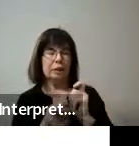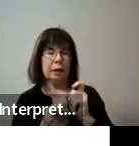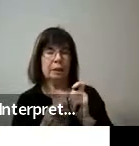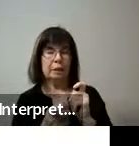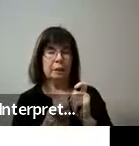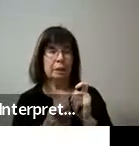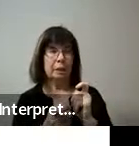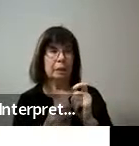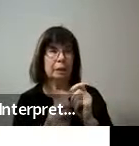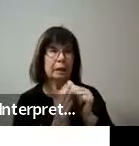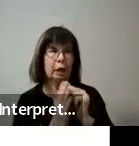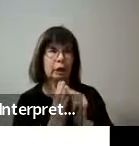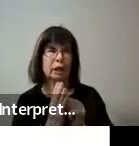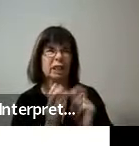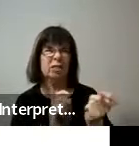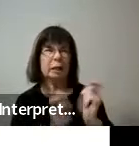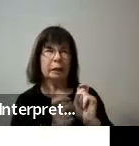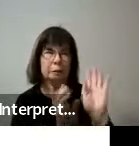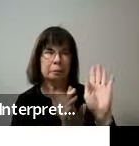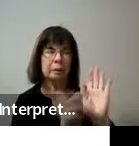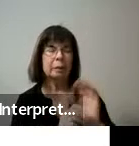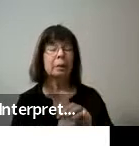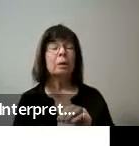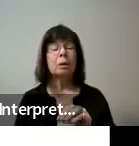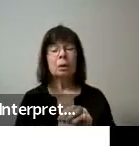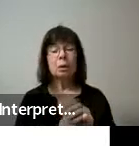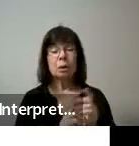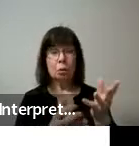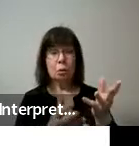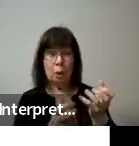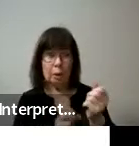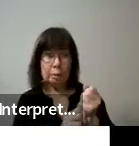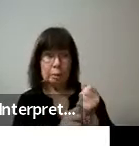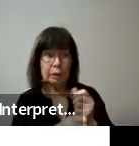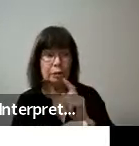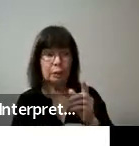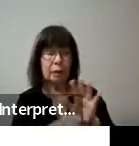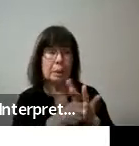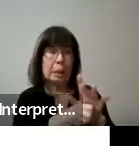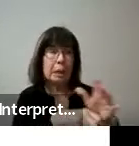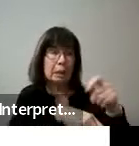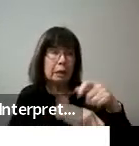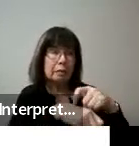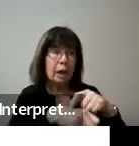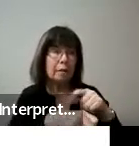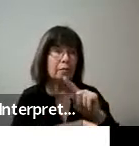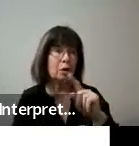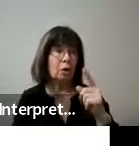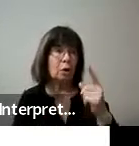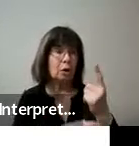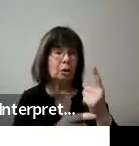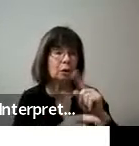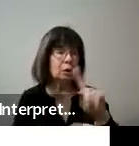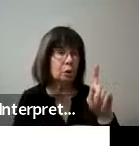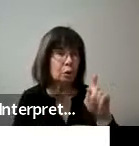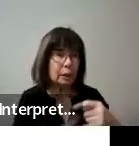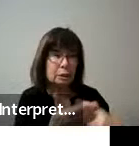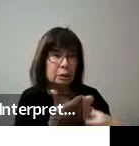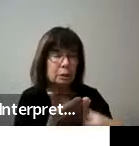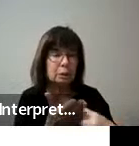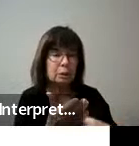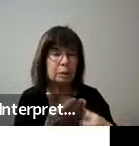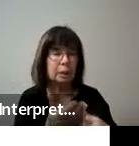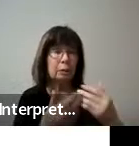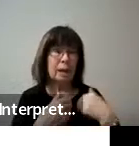the agenda because we wanted to make sure we have plenty of time for questions and discussion. And we have